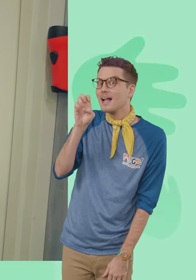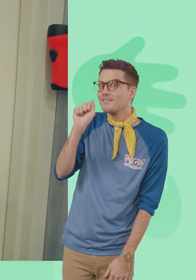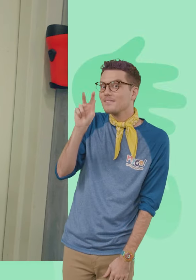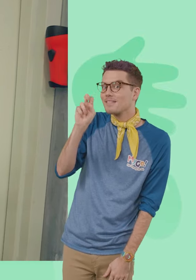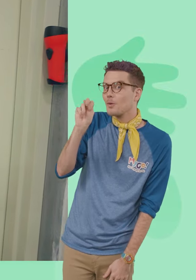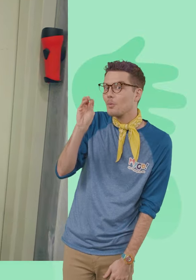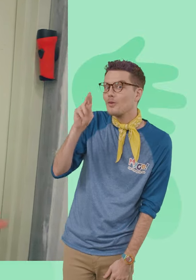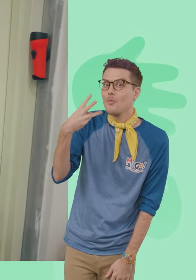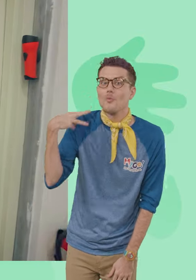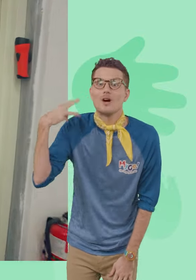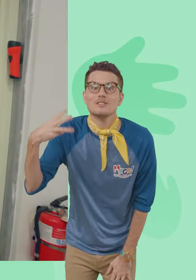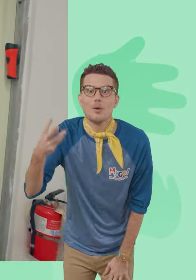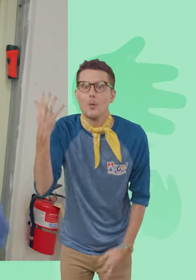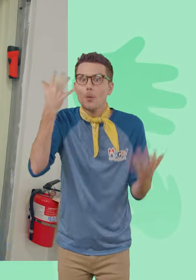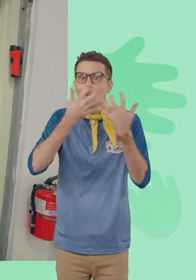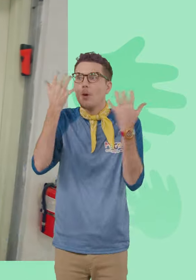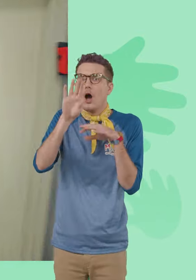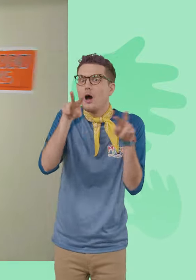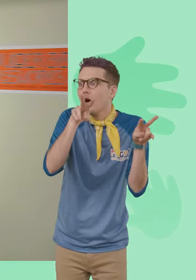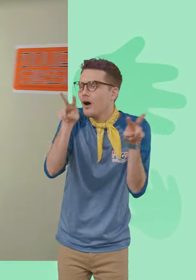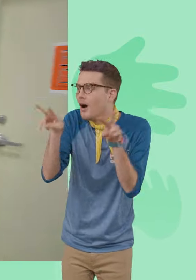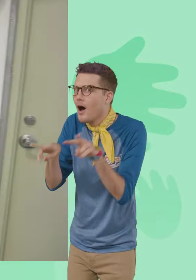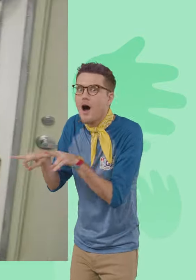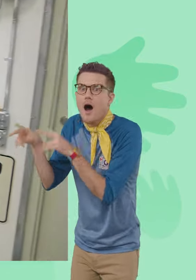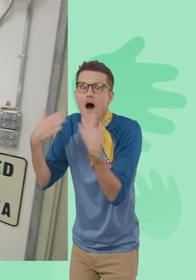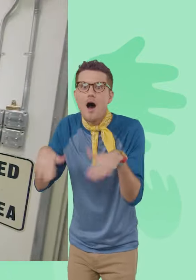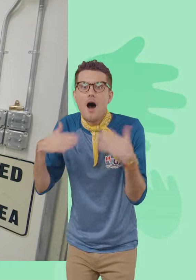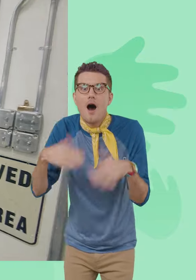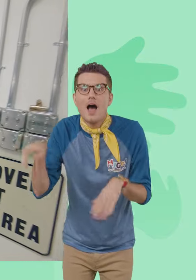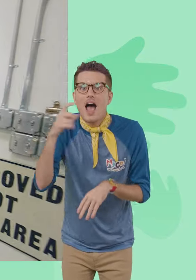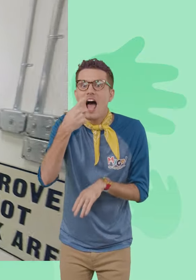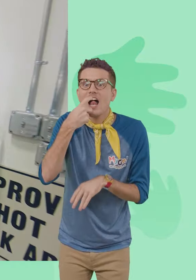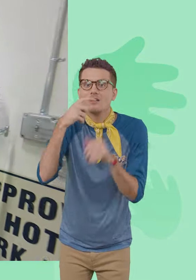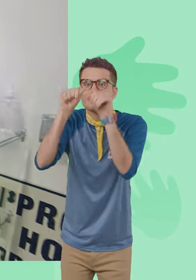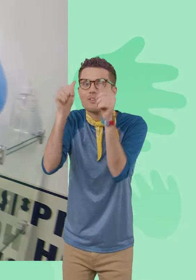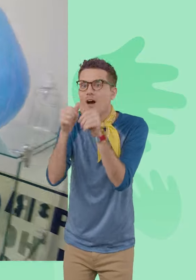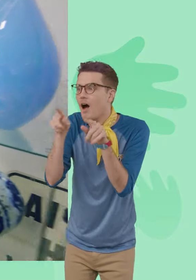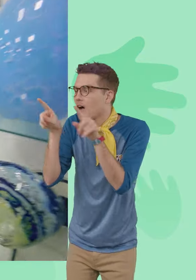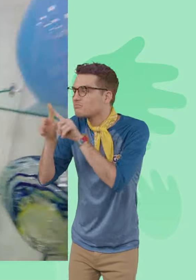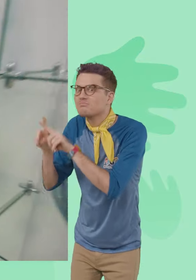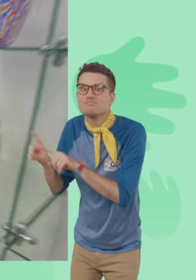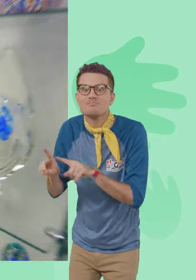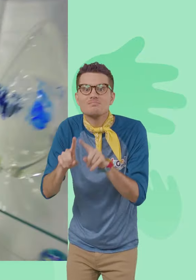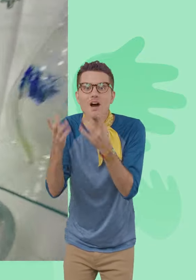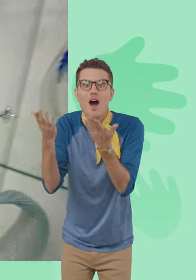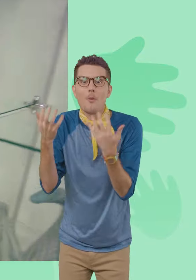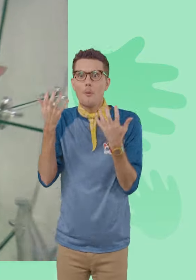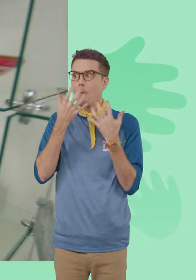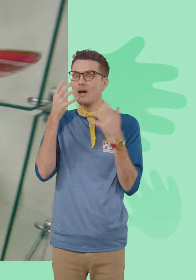Glassworks in Leavenworth, Washington! Whoa! And look at all these!